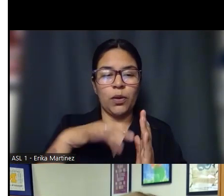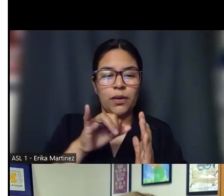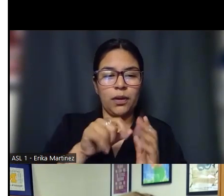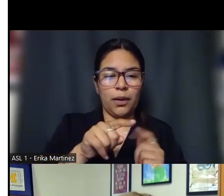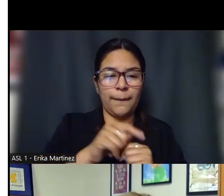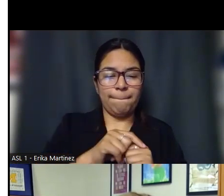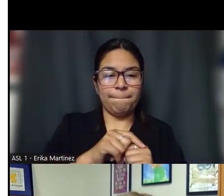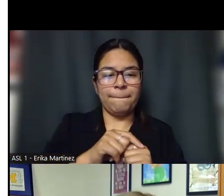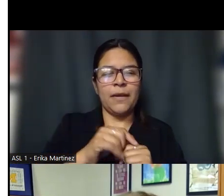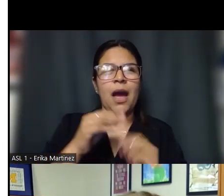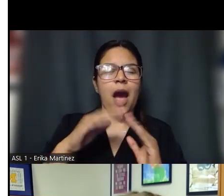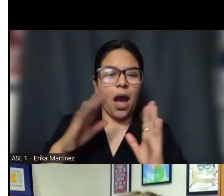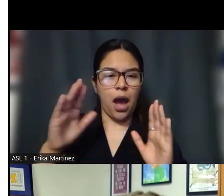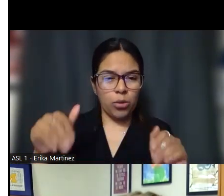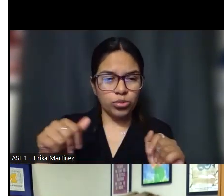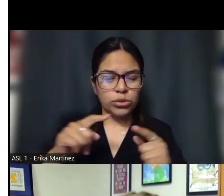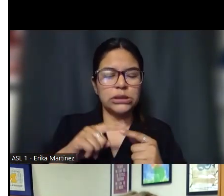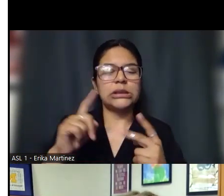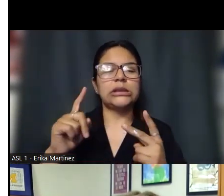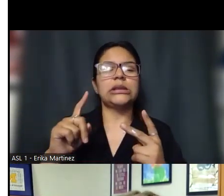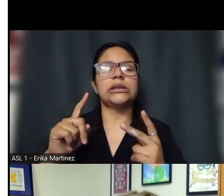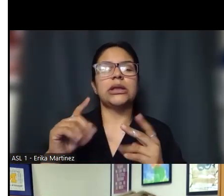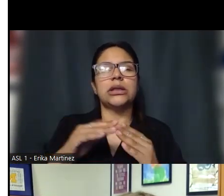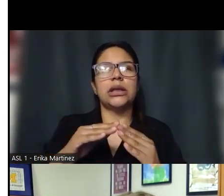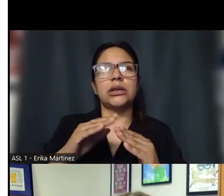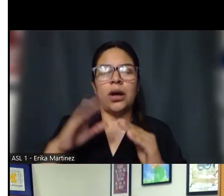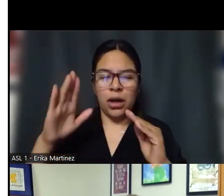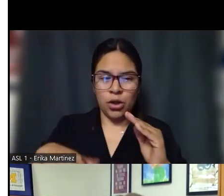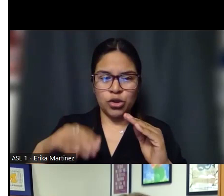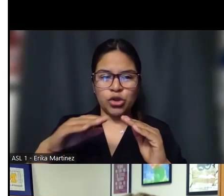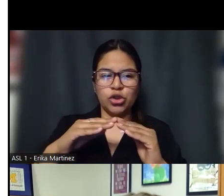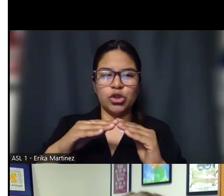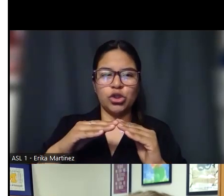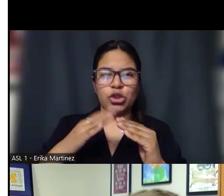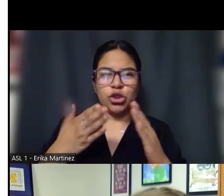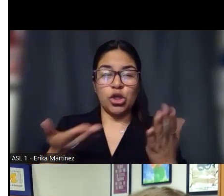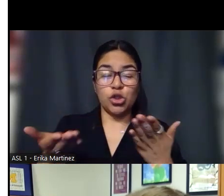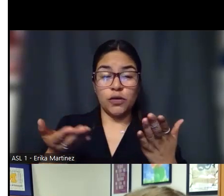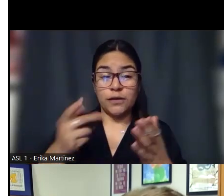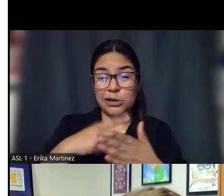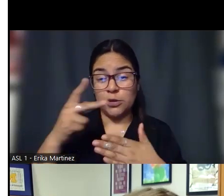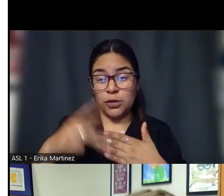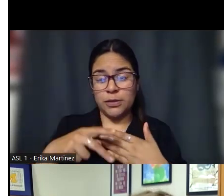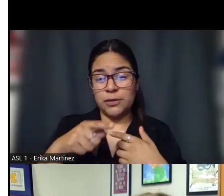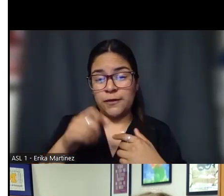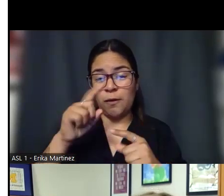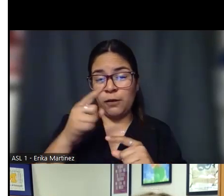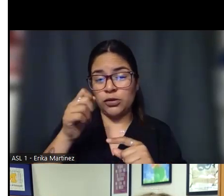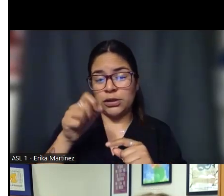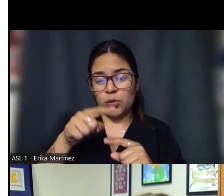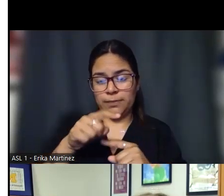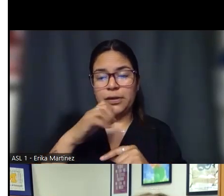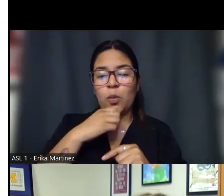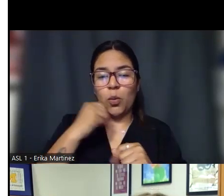housing program, and the underserved advocacy program. The first one I'm going to talk about is the elder abuse program. And